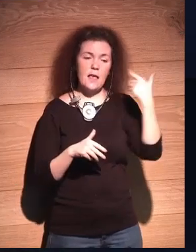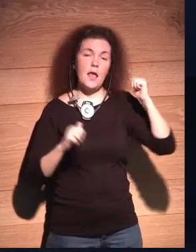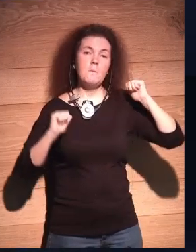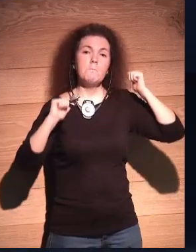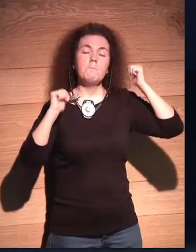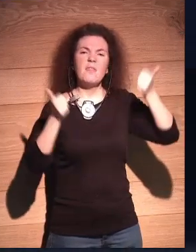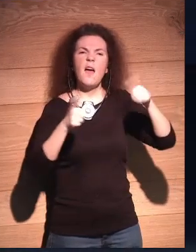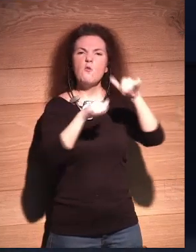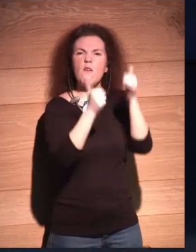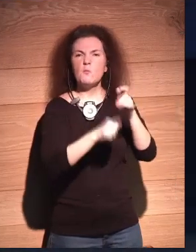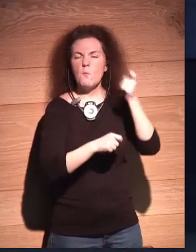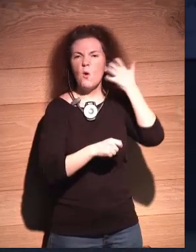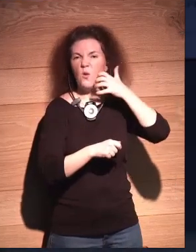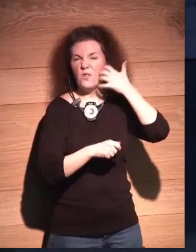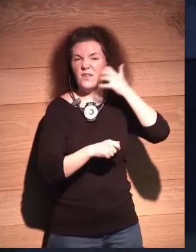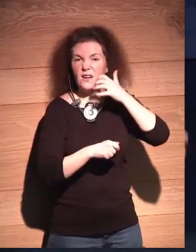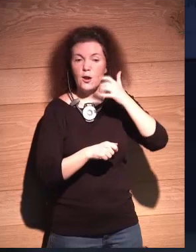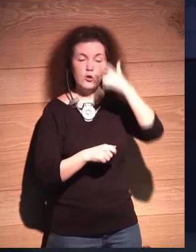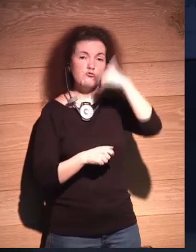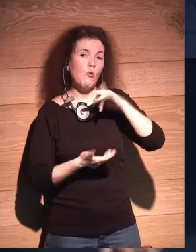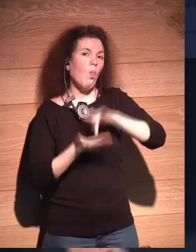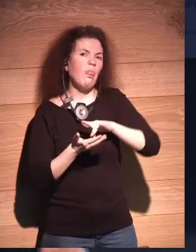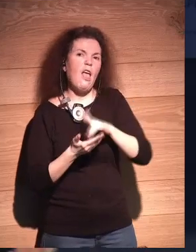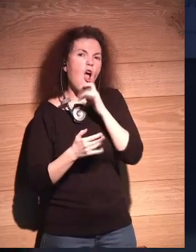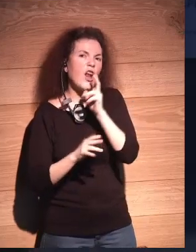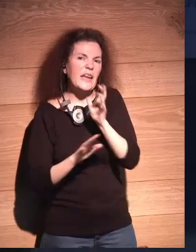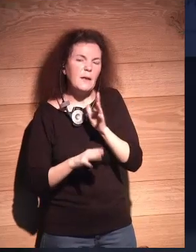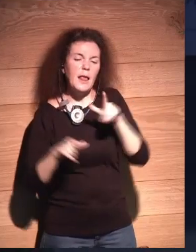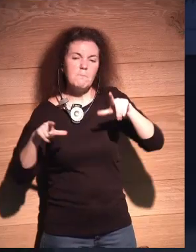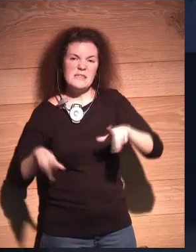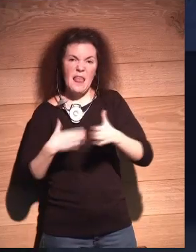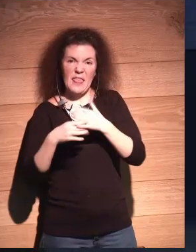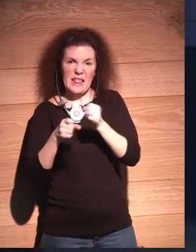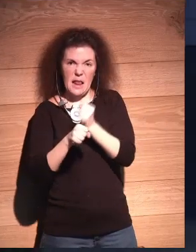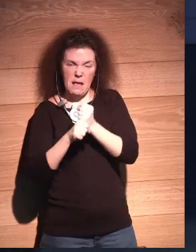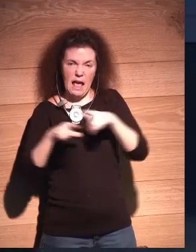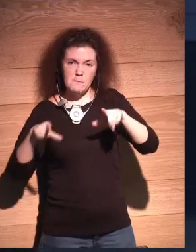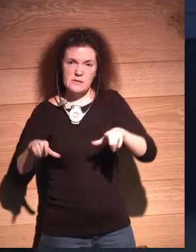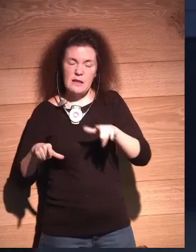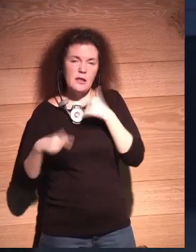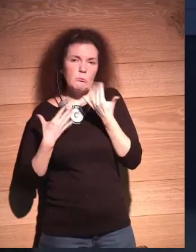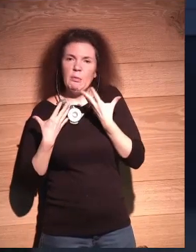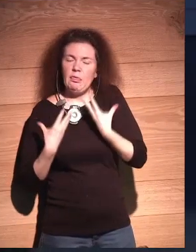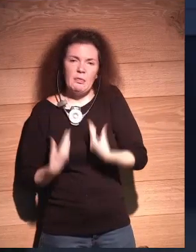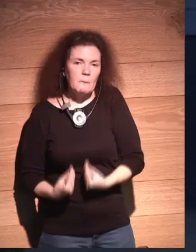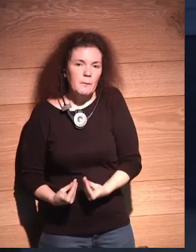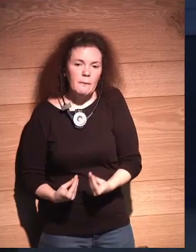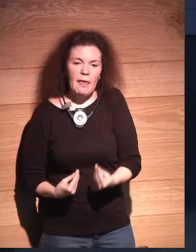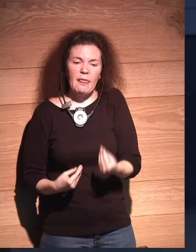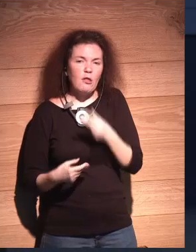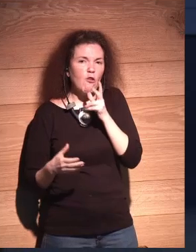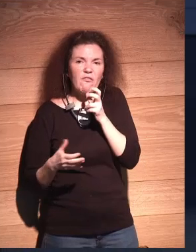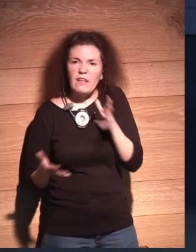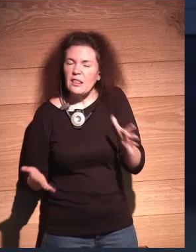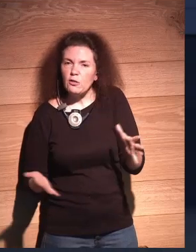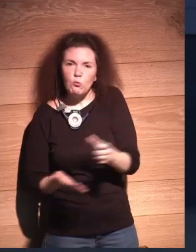the studio. Everything was sounding so stupid, and I was just like really depressed. It sounded really bad. The phone rang,